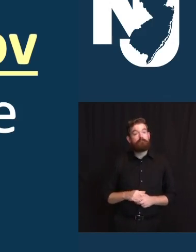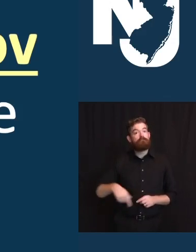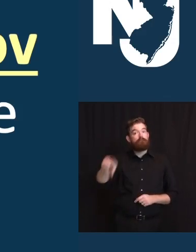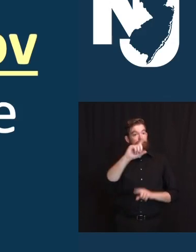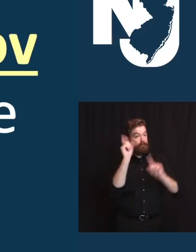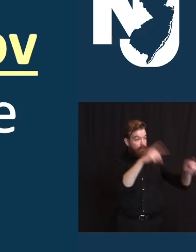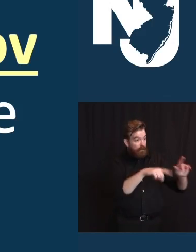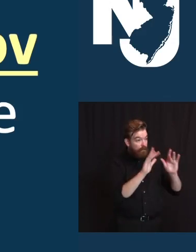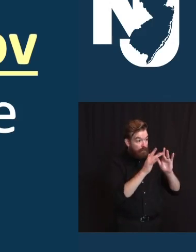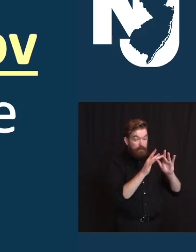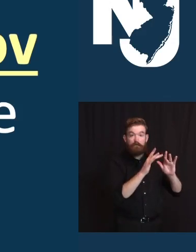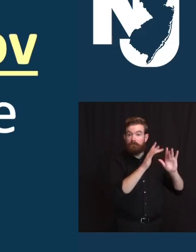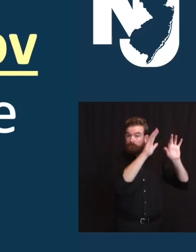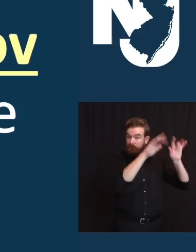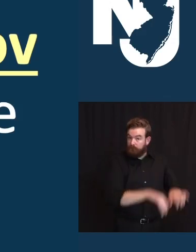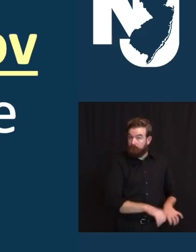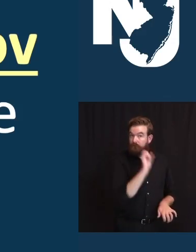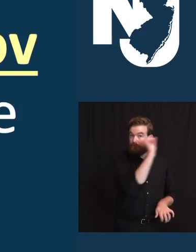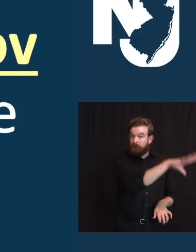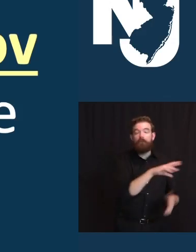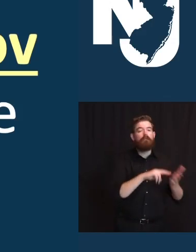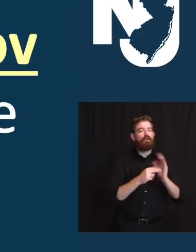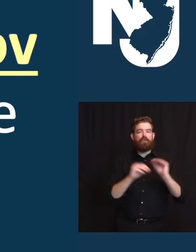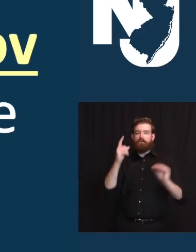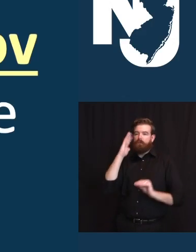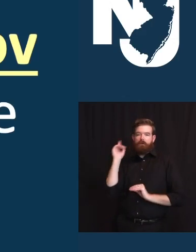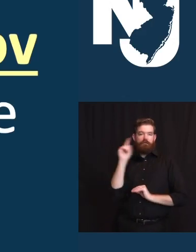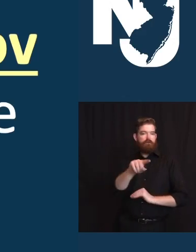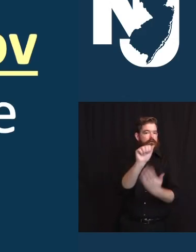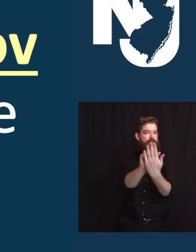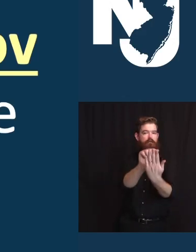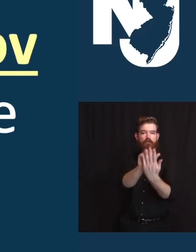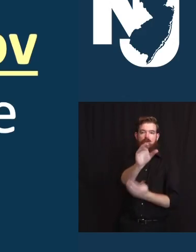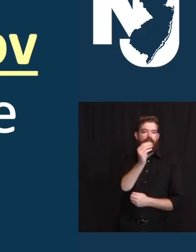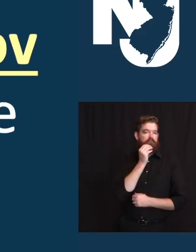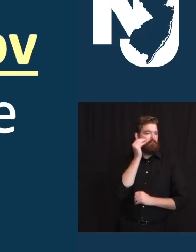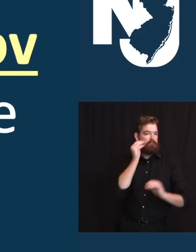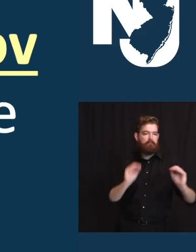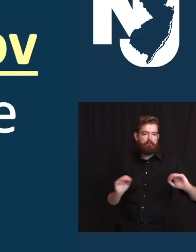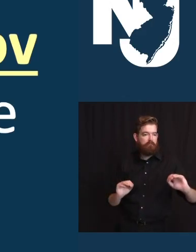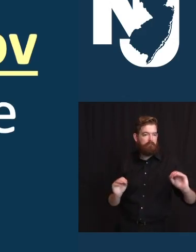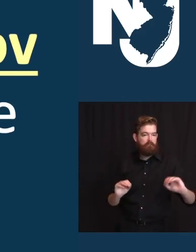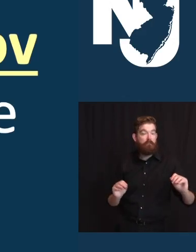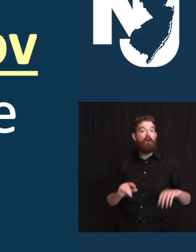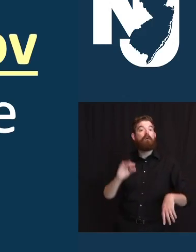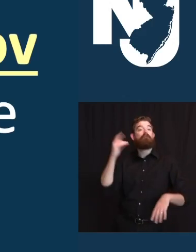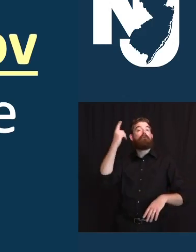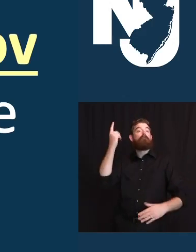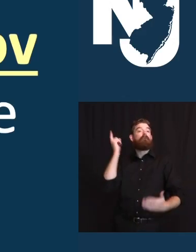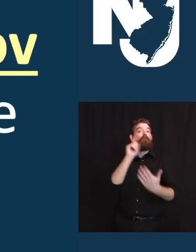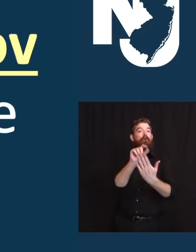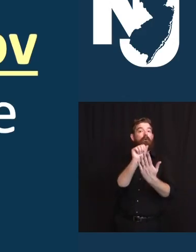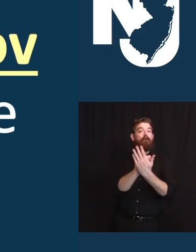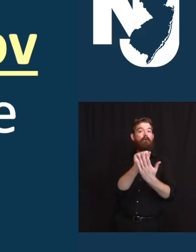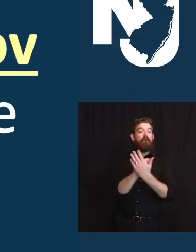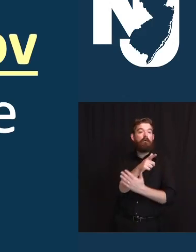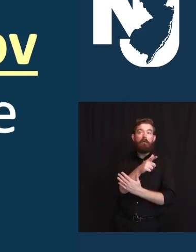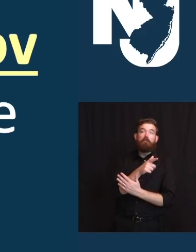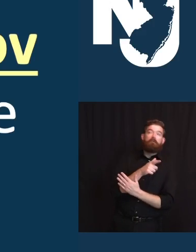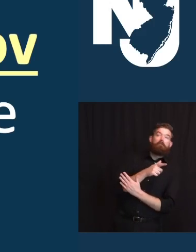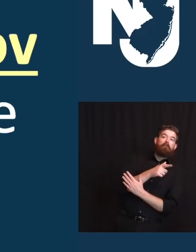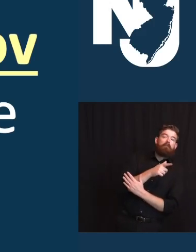knock, answer the door and get counted. Census takers are members of your own community, and the responses you give are safe and secure under